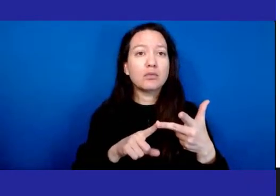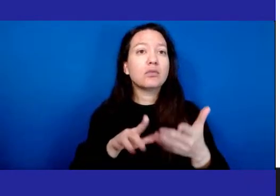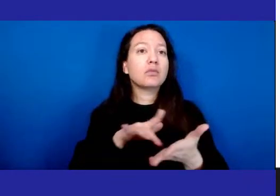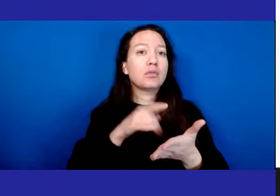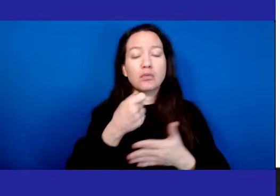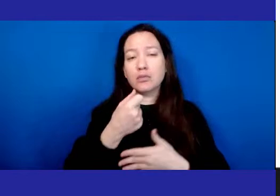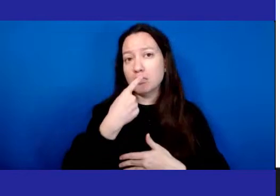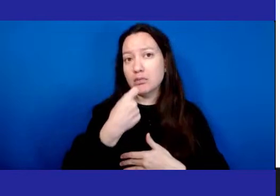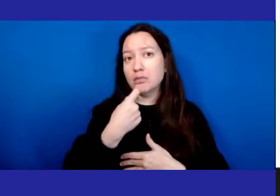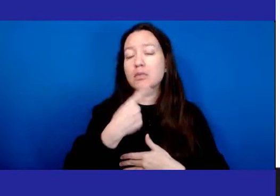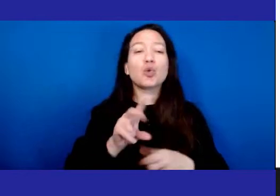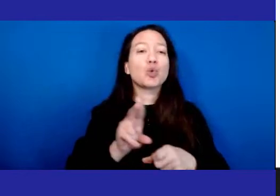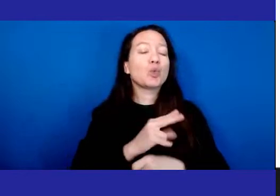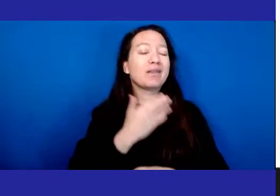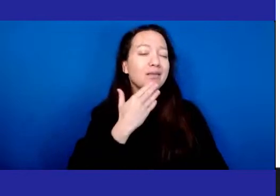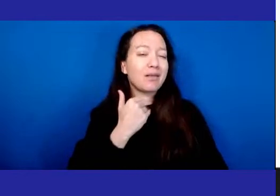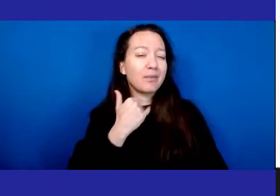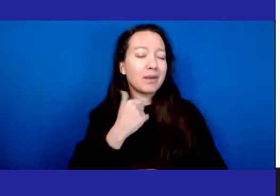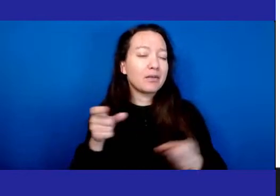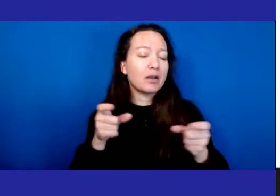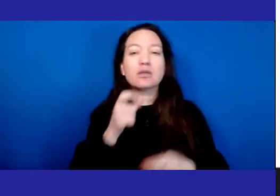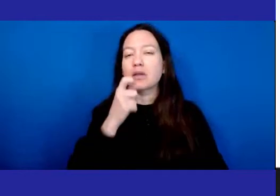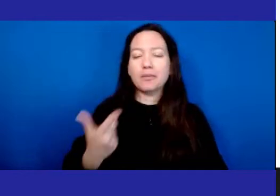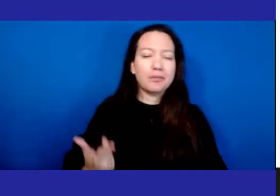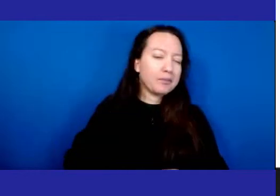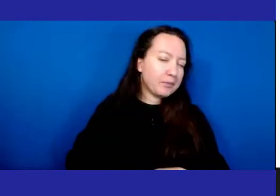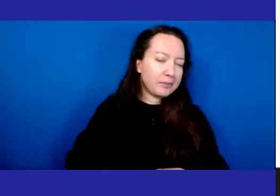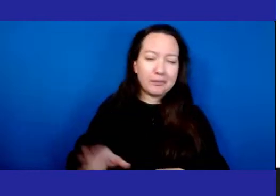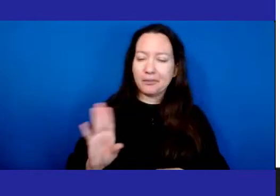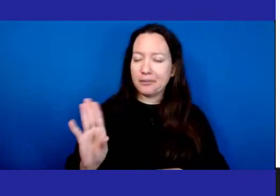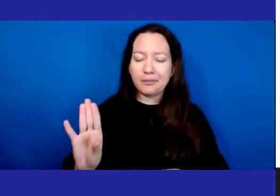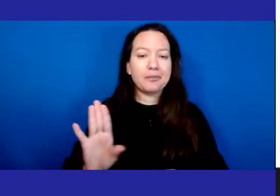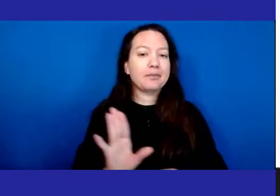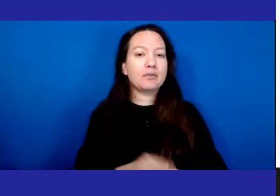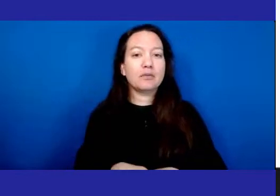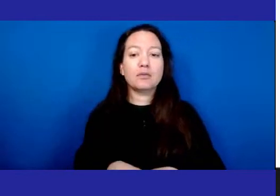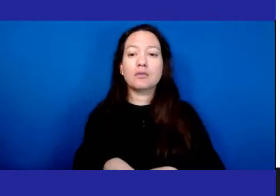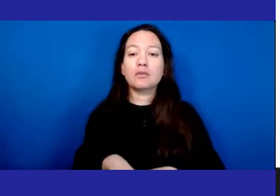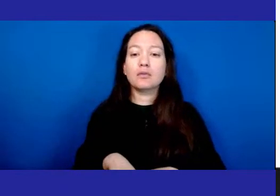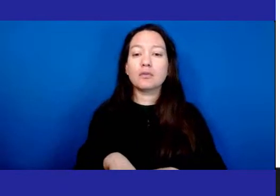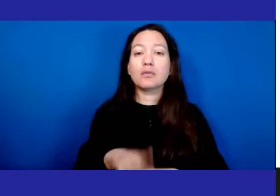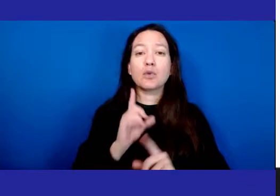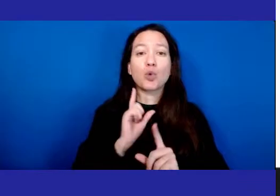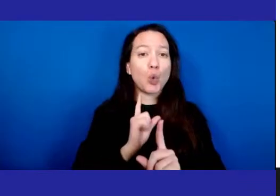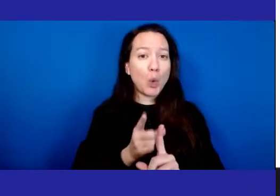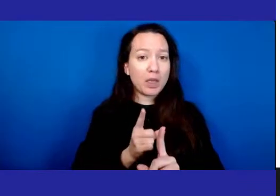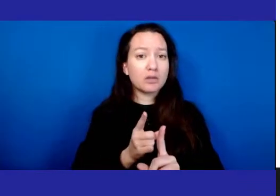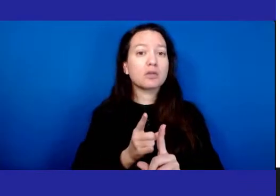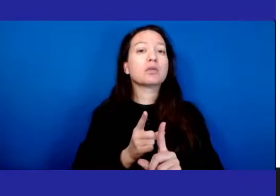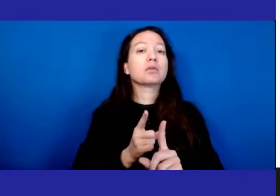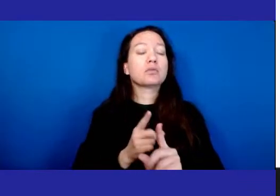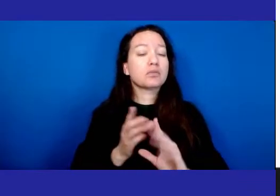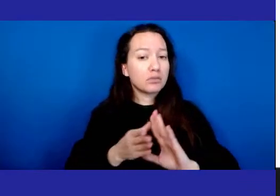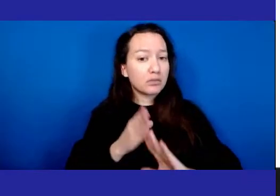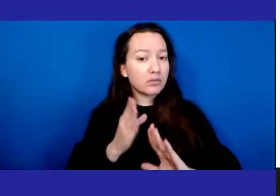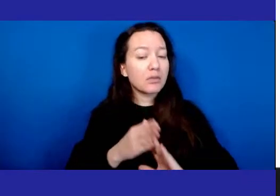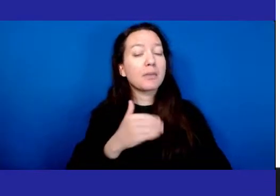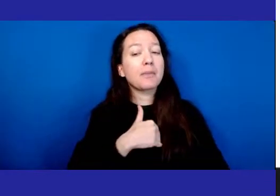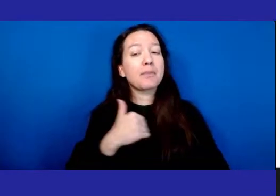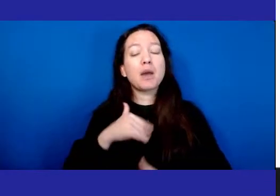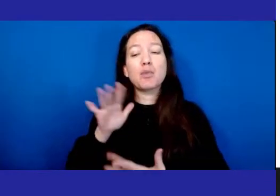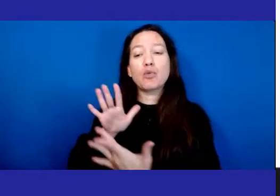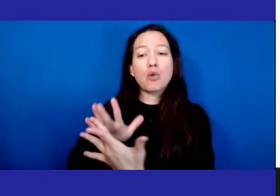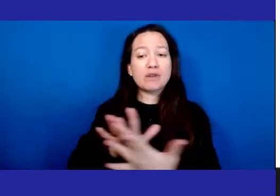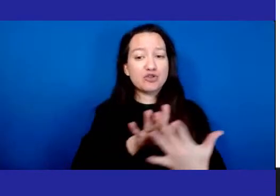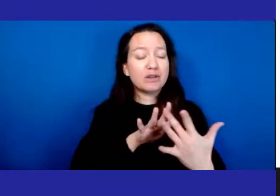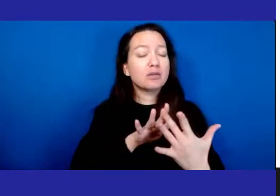for diabetes management, so not the insulin agents. So the goal here is to conduct member outreach because